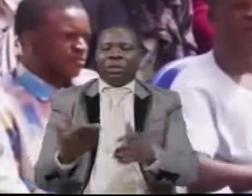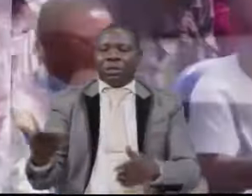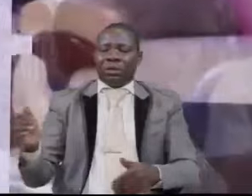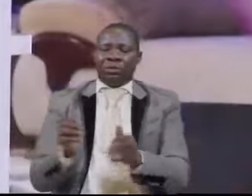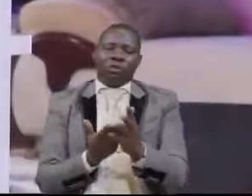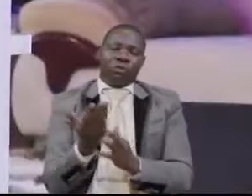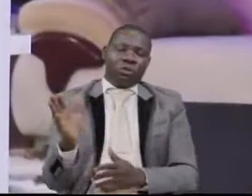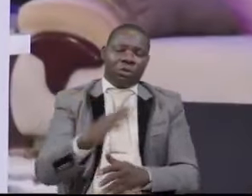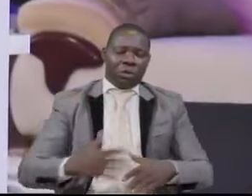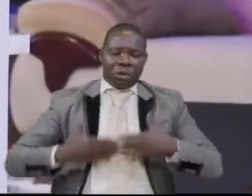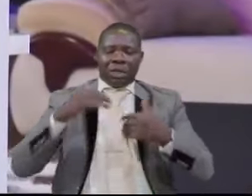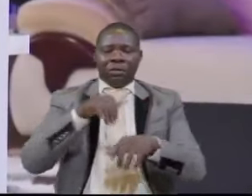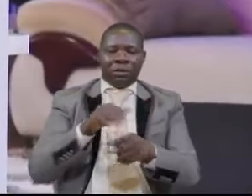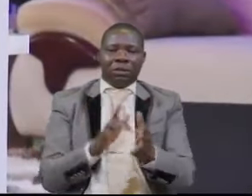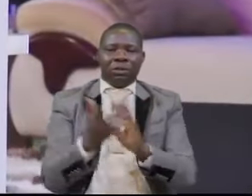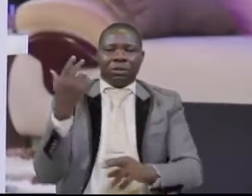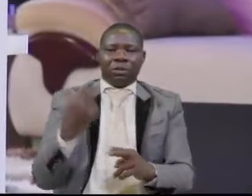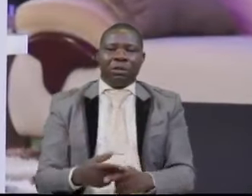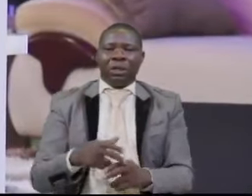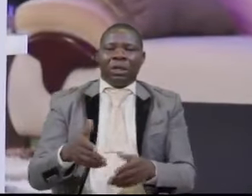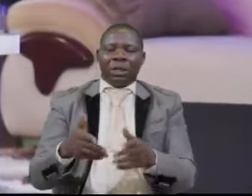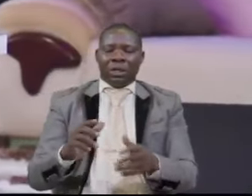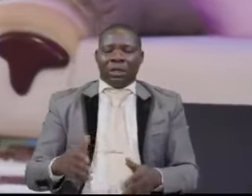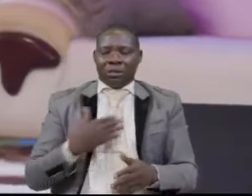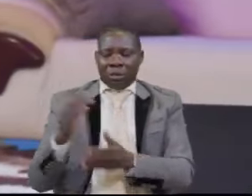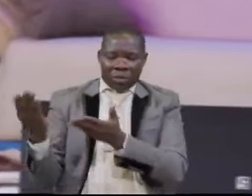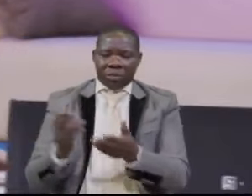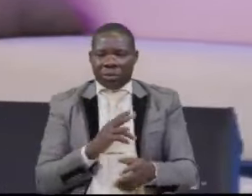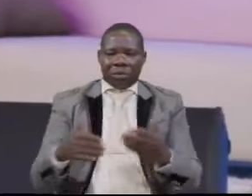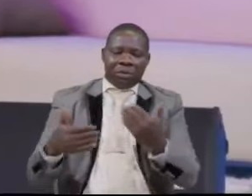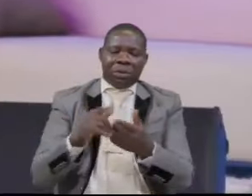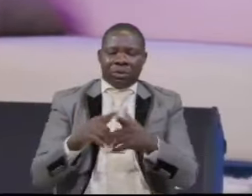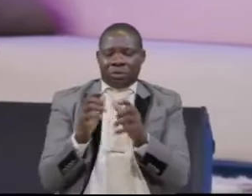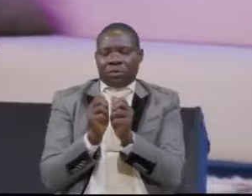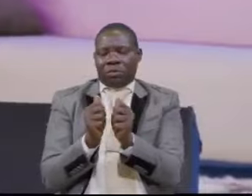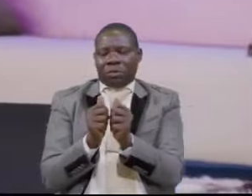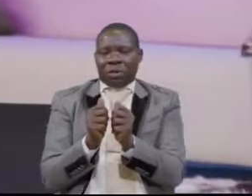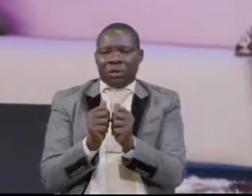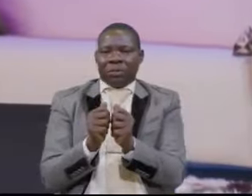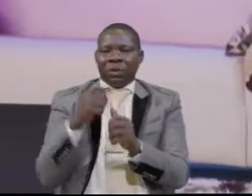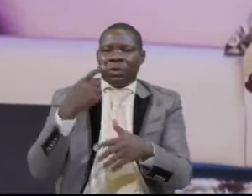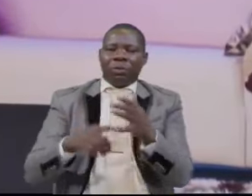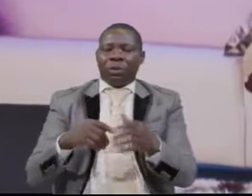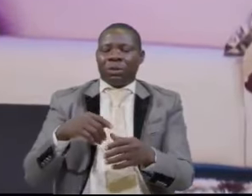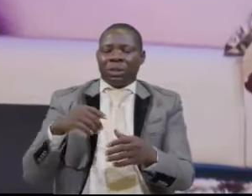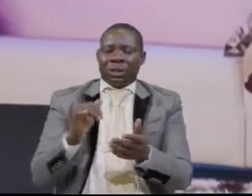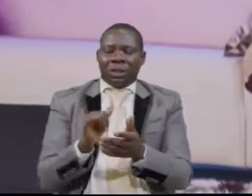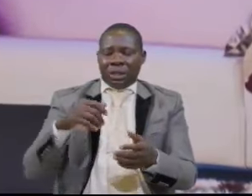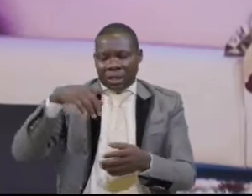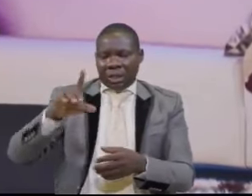Jesus' name. Let me bring all that to summary. What Daniel had and what